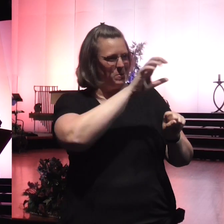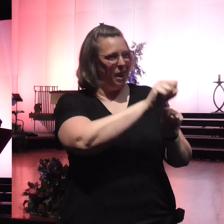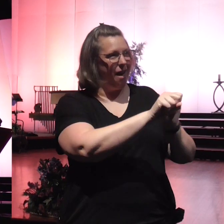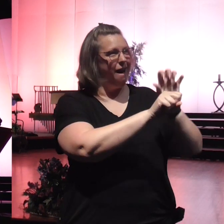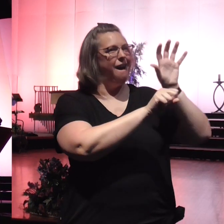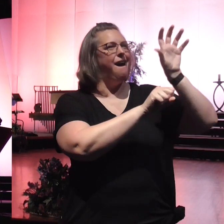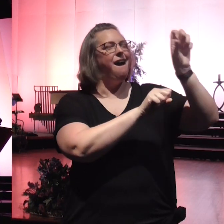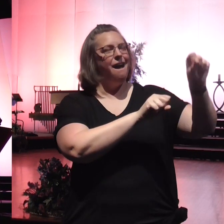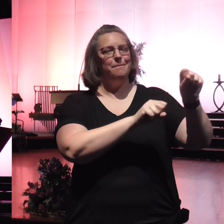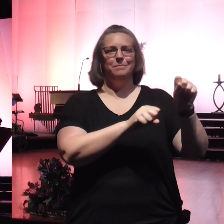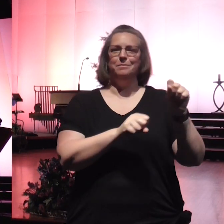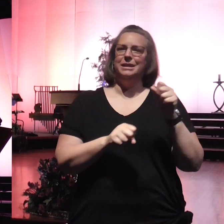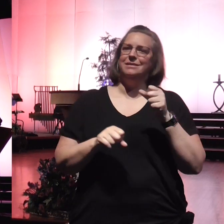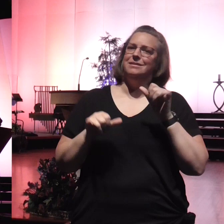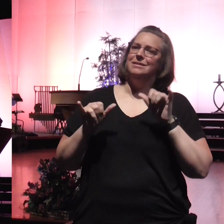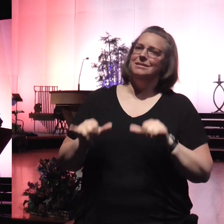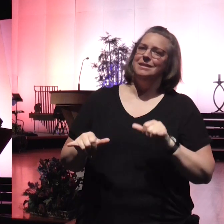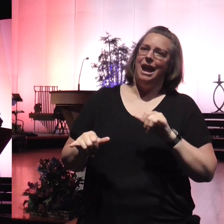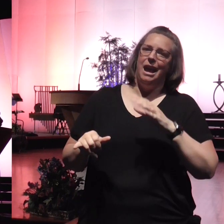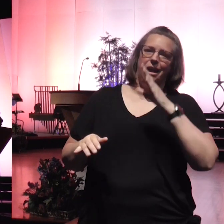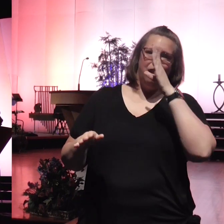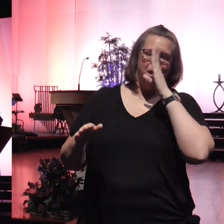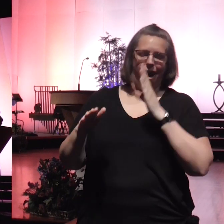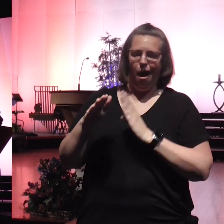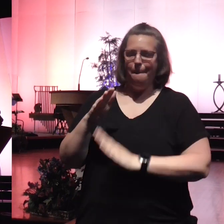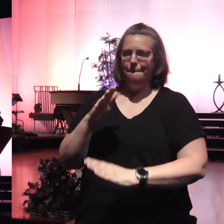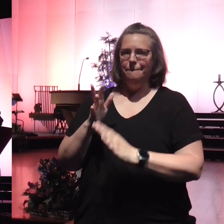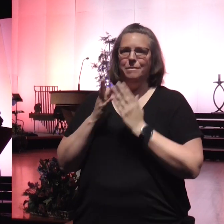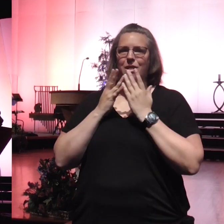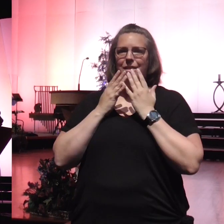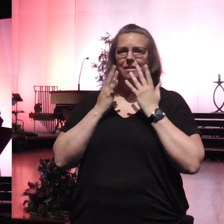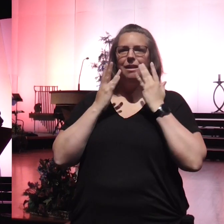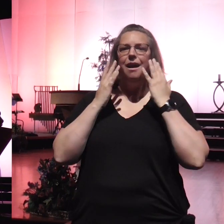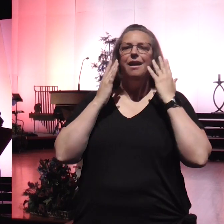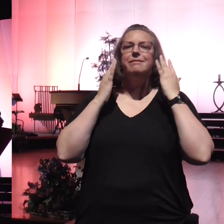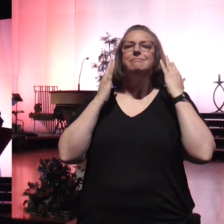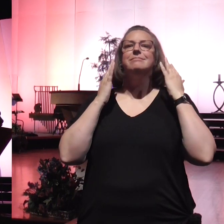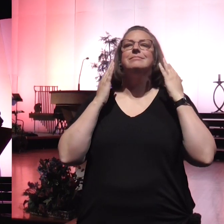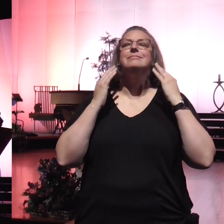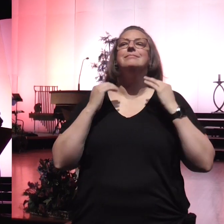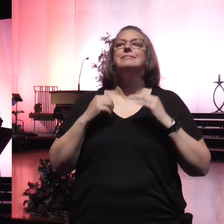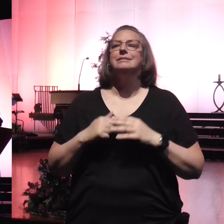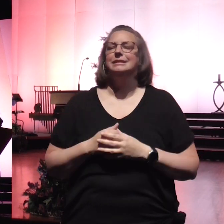stay humble and kind.